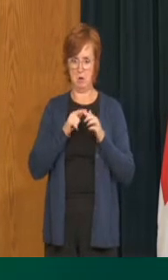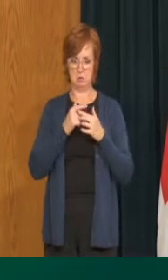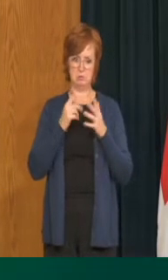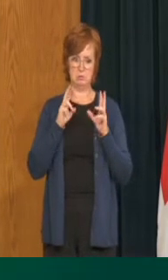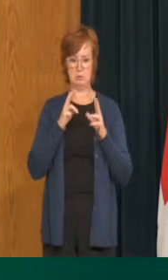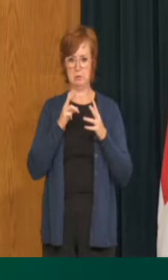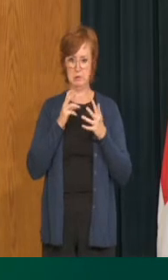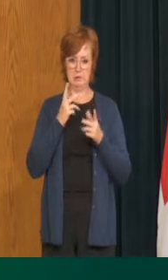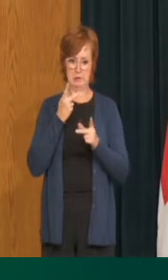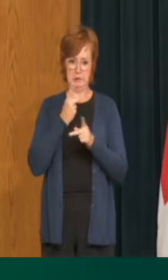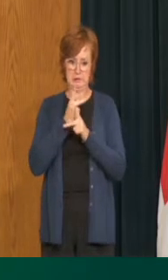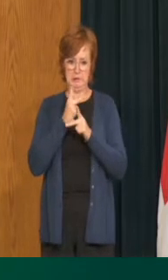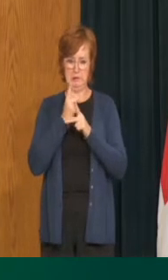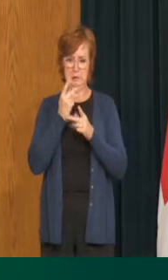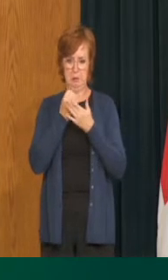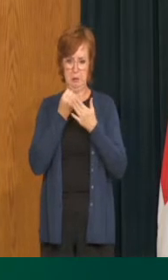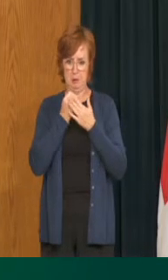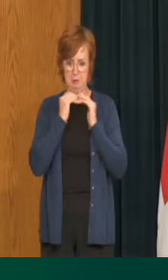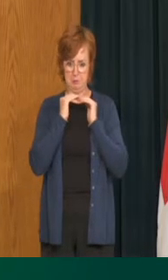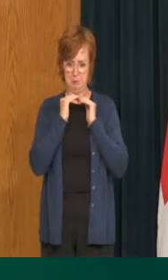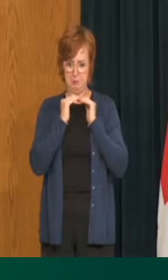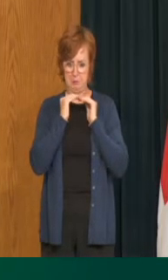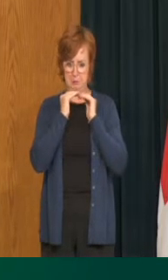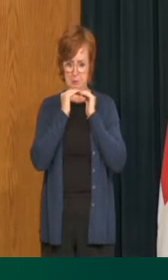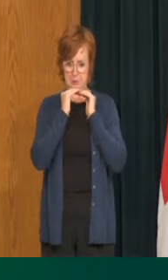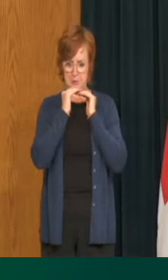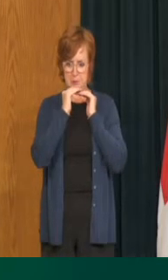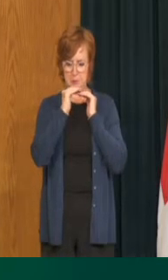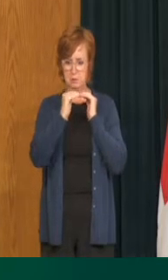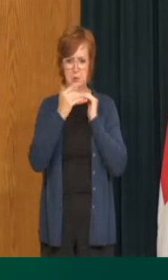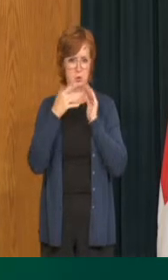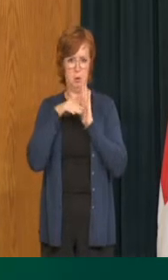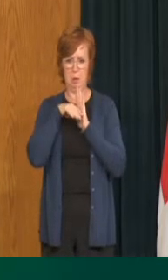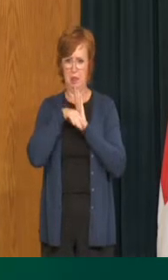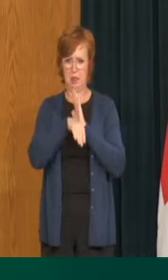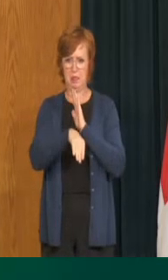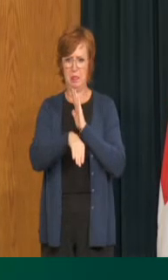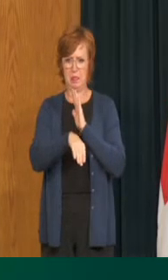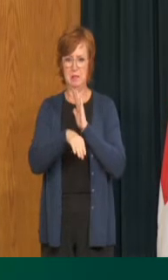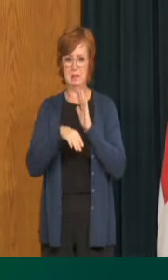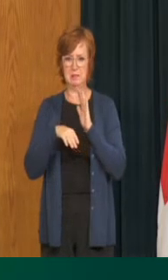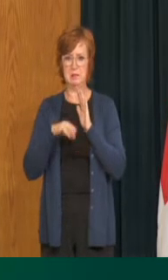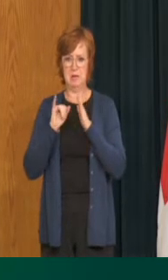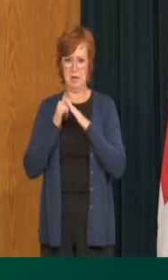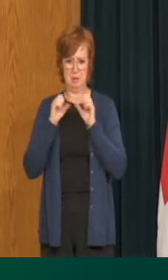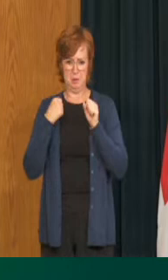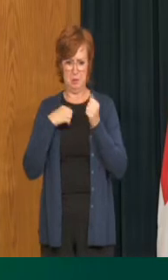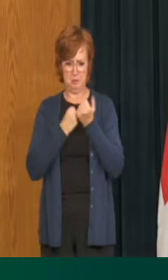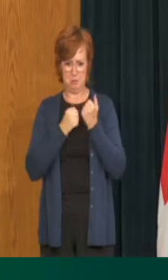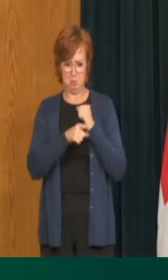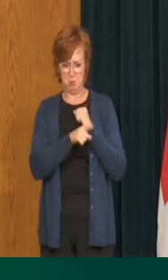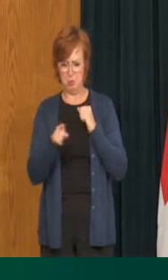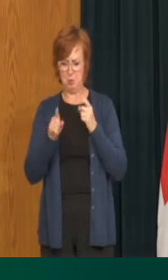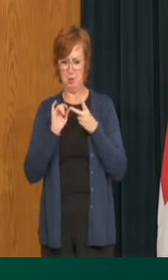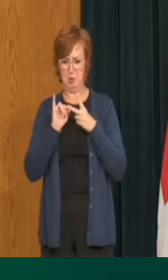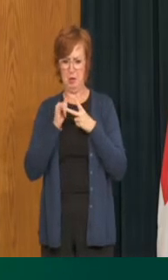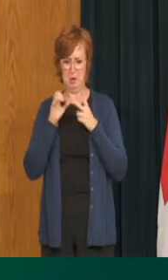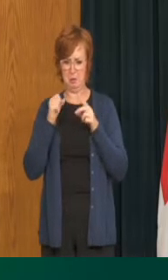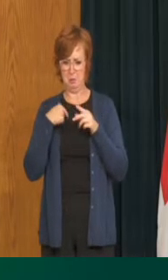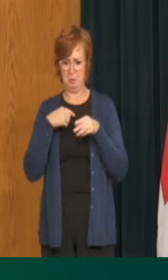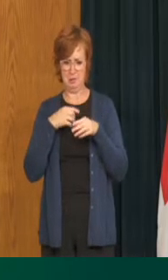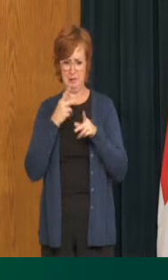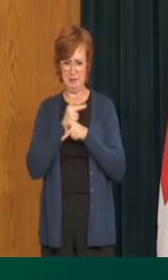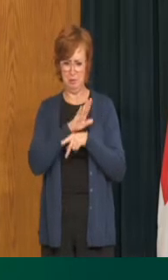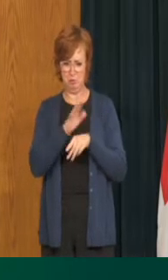that are being impacted, and then how do we mitigate the length of that impact and ensure that we are providing every opportunity for people to get back